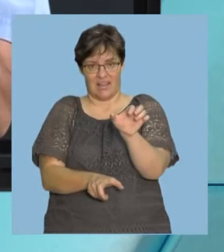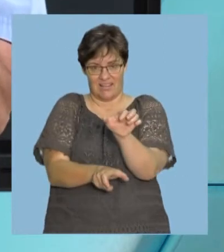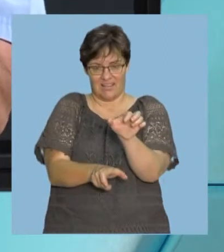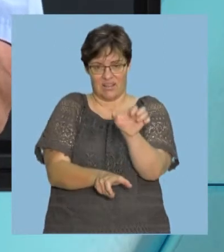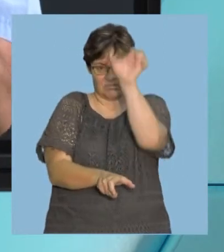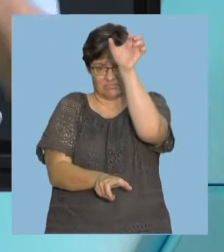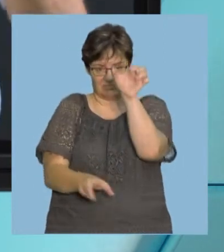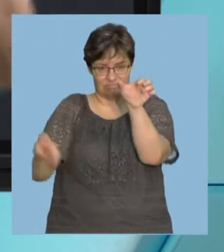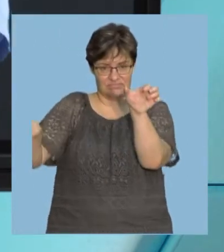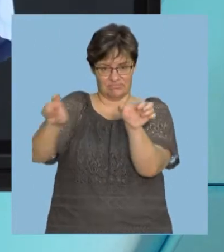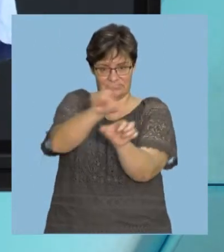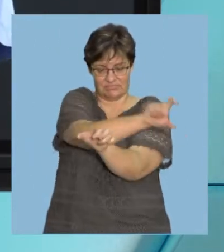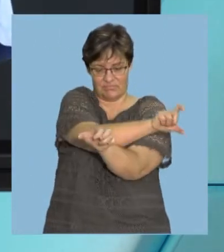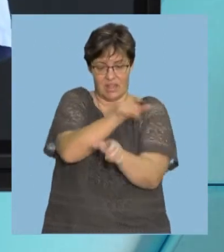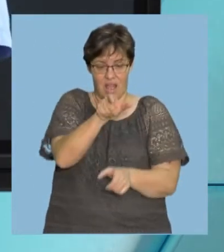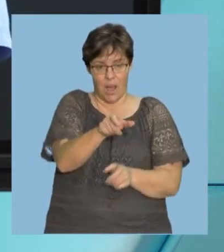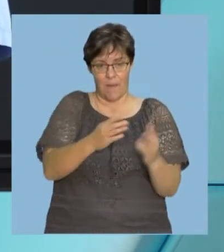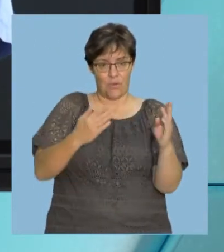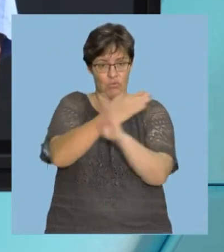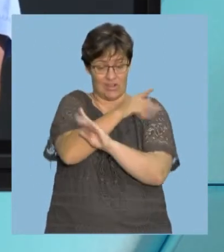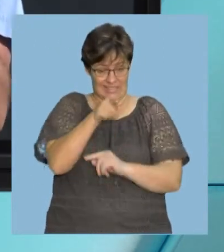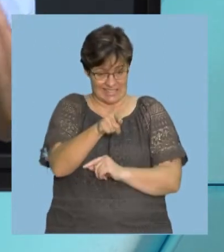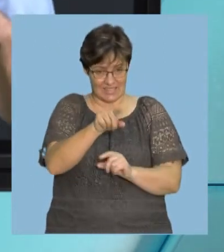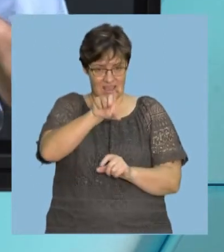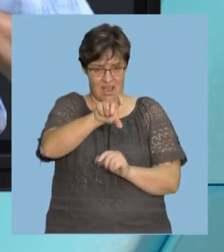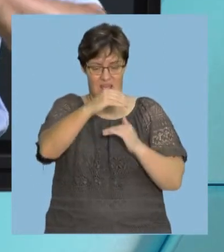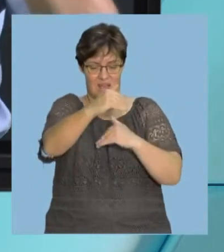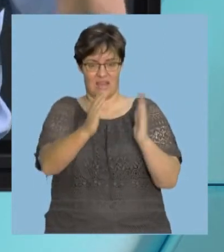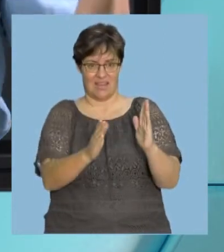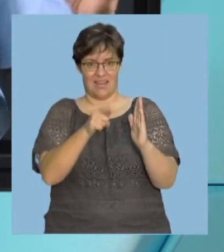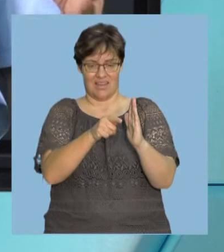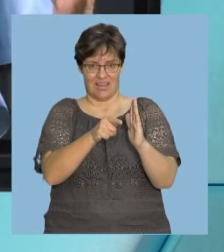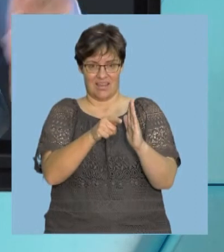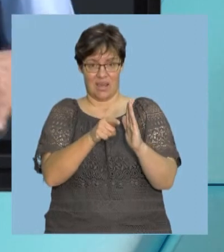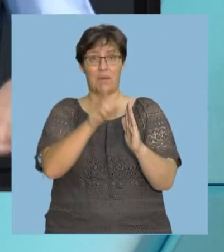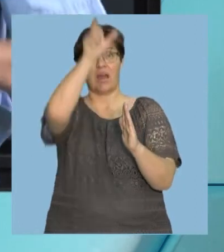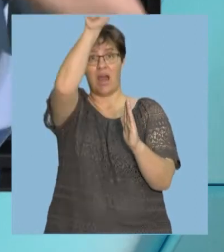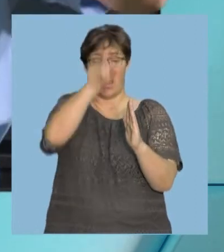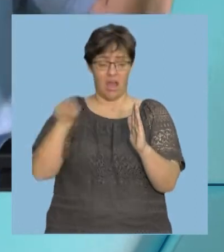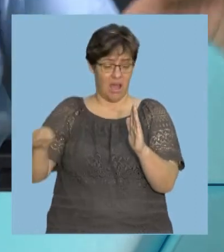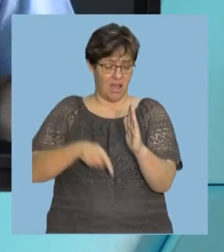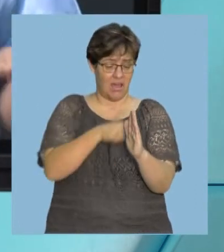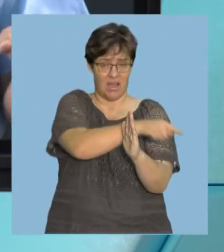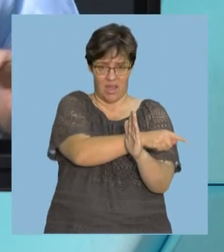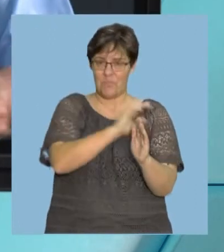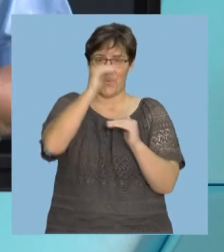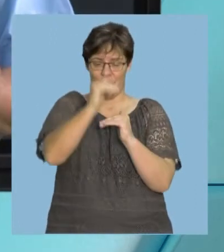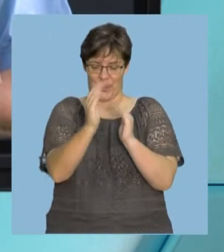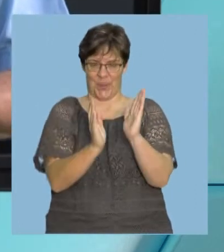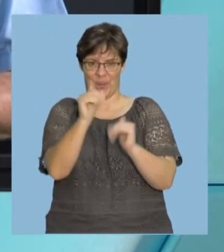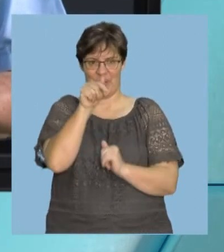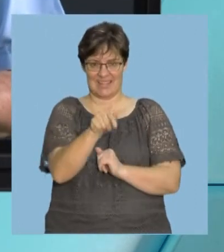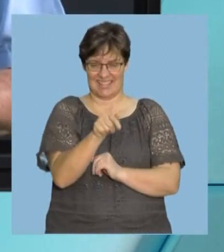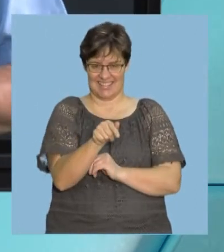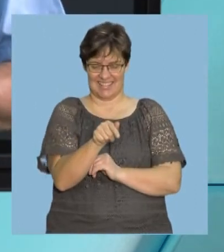both roads, that's the intersection. And it's smaller than the union of